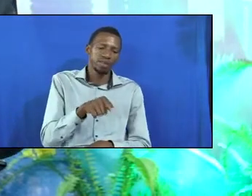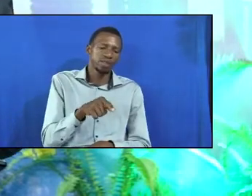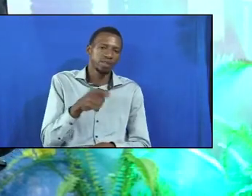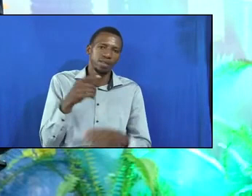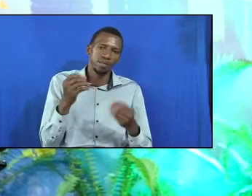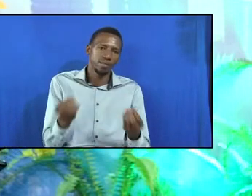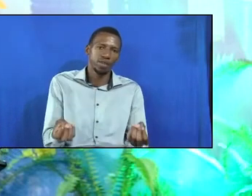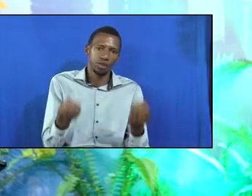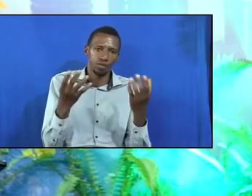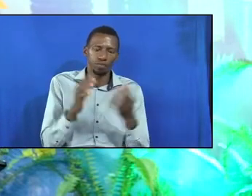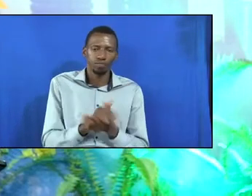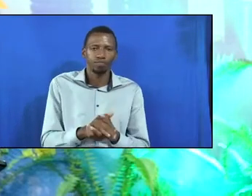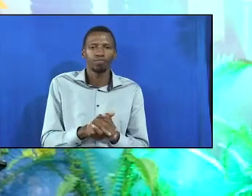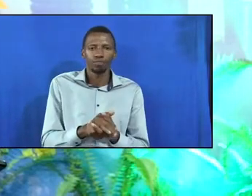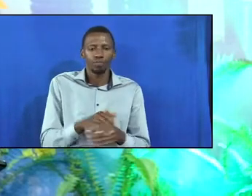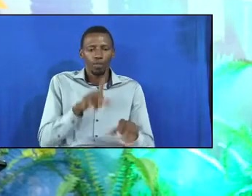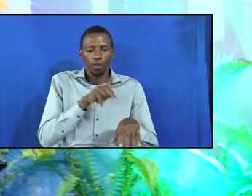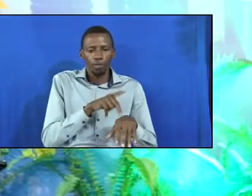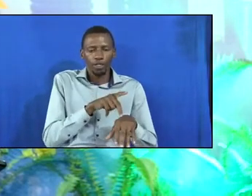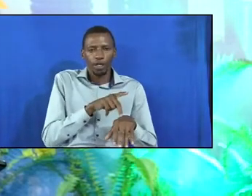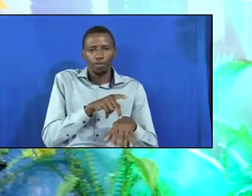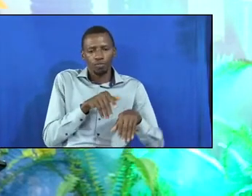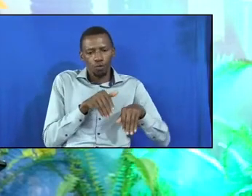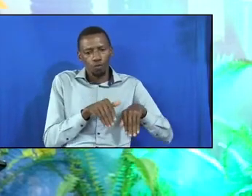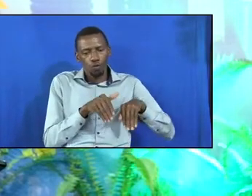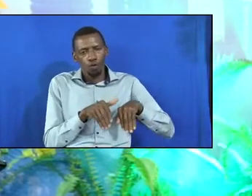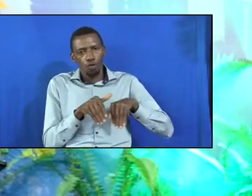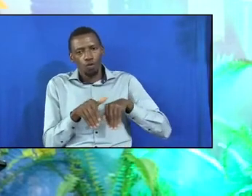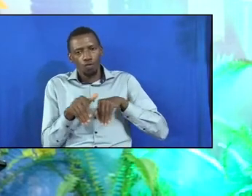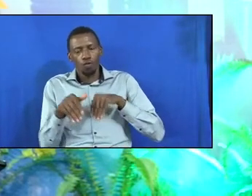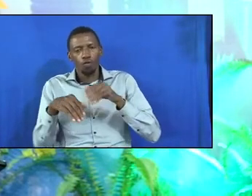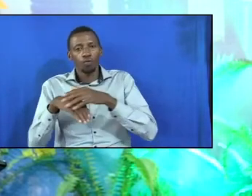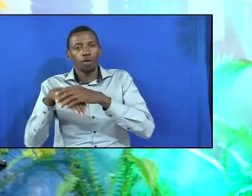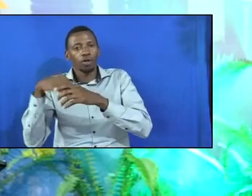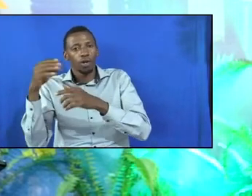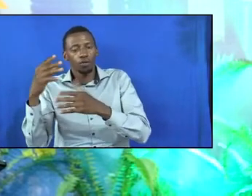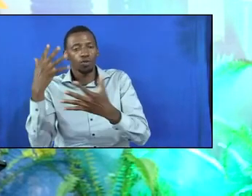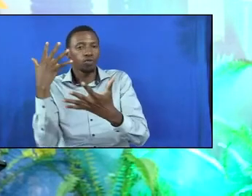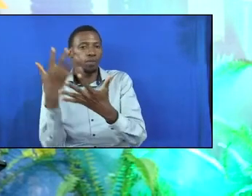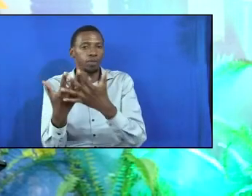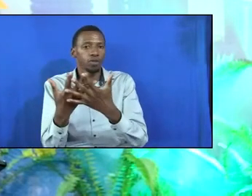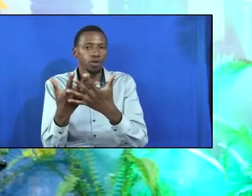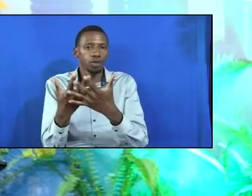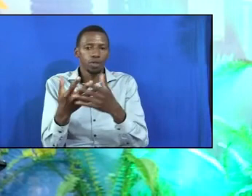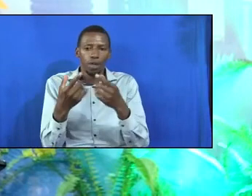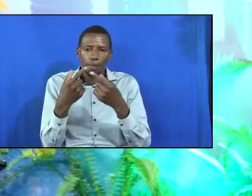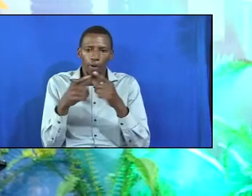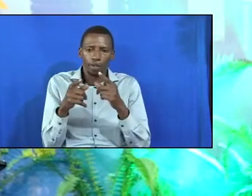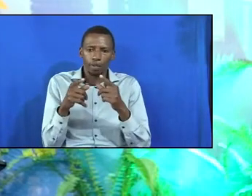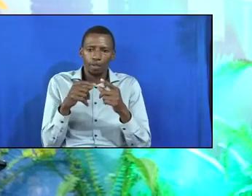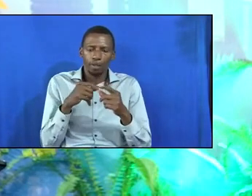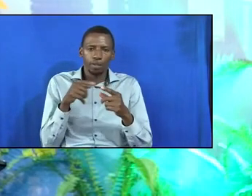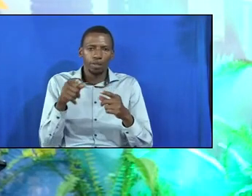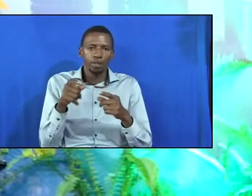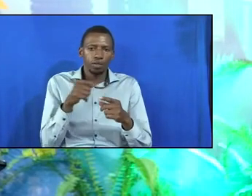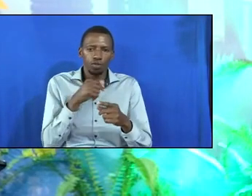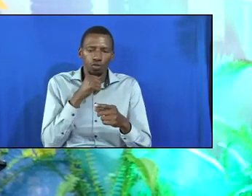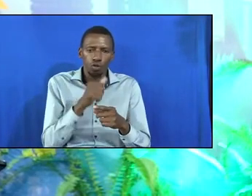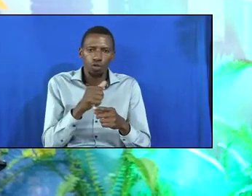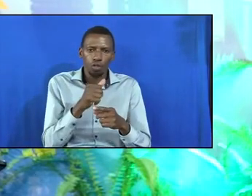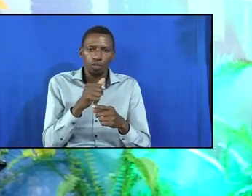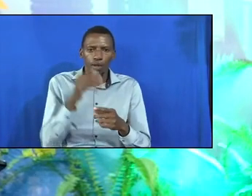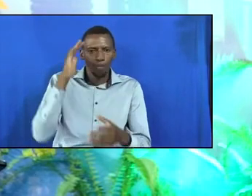out of the prison, but he had no idea that what the angel was doing was really happening.